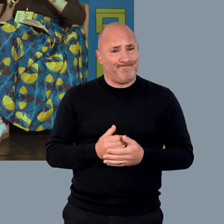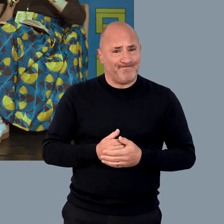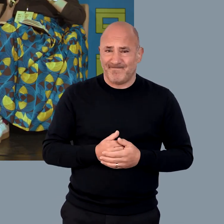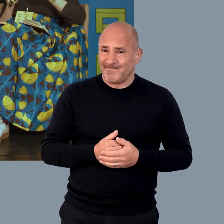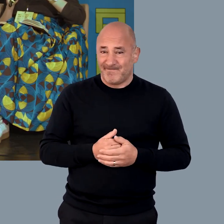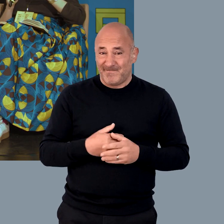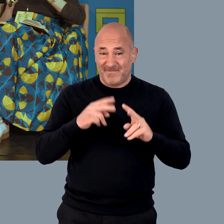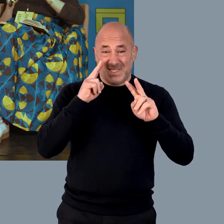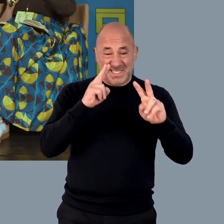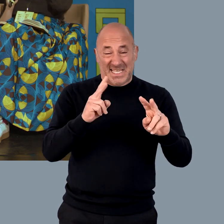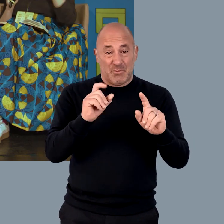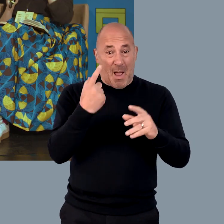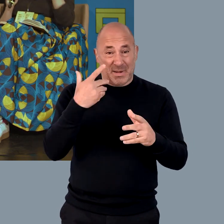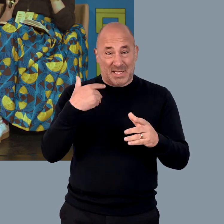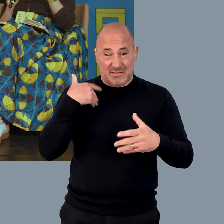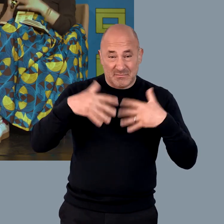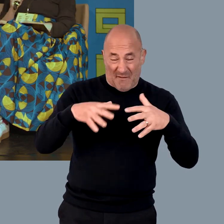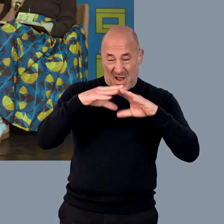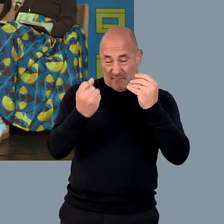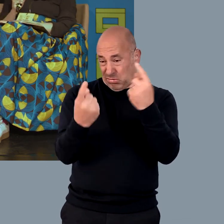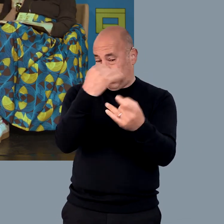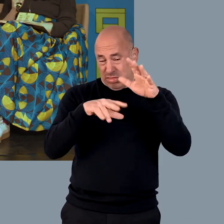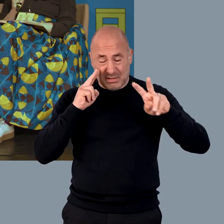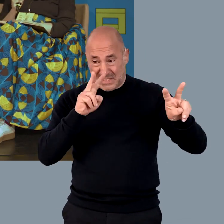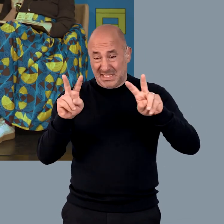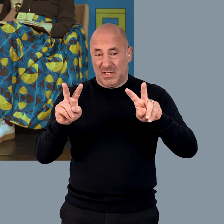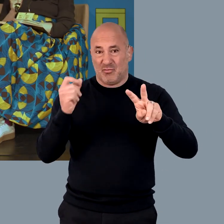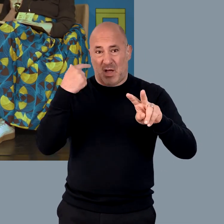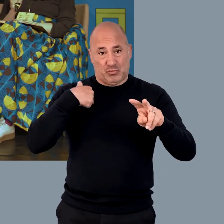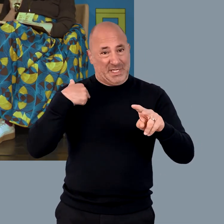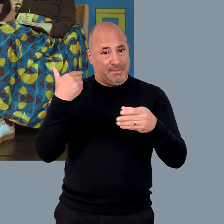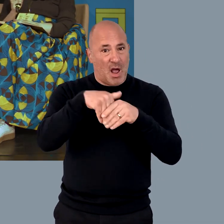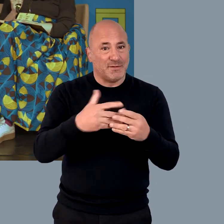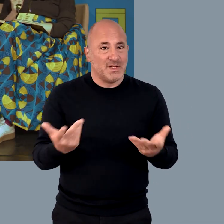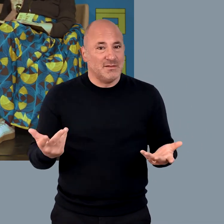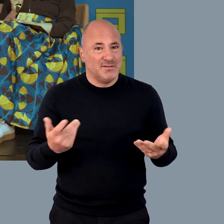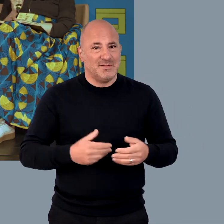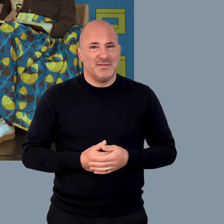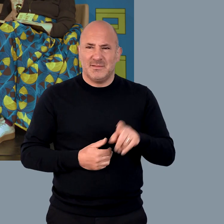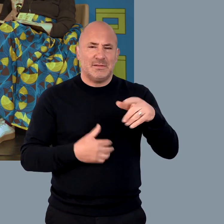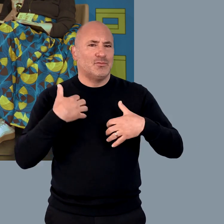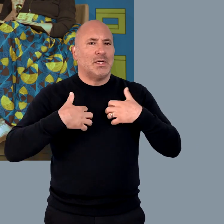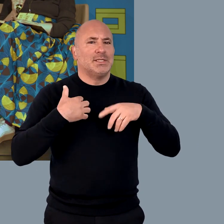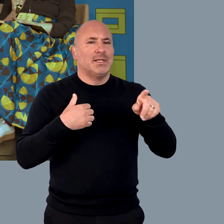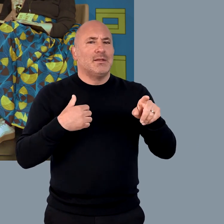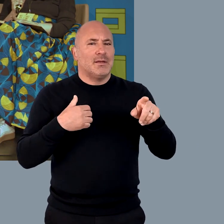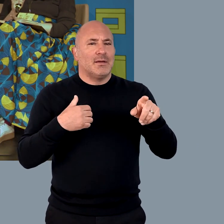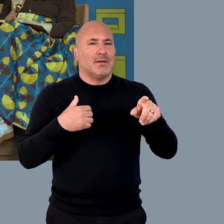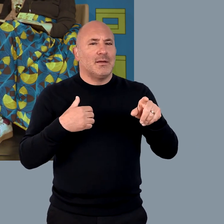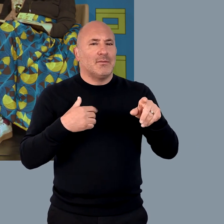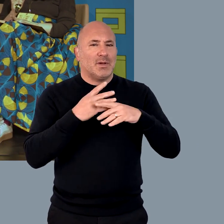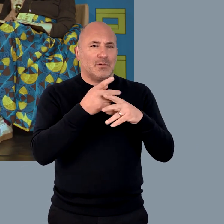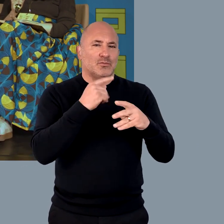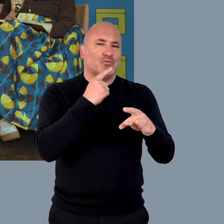what's happening as a result in terms of kind of the suffering and things that are going on. Yeah, but I think that's so interesting because indeed what you're